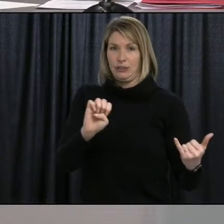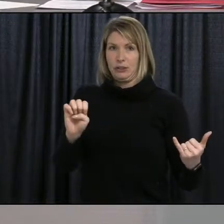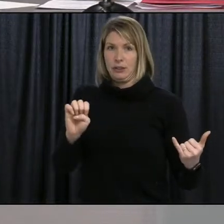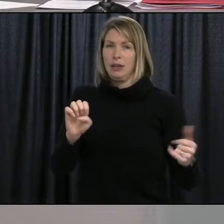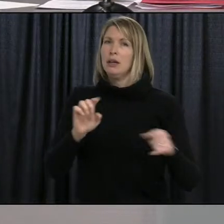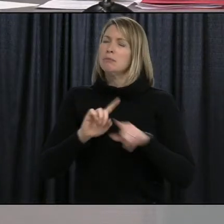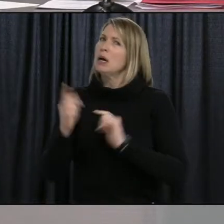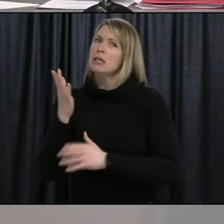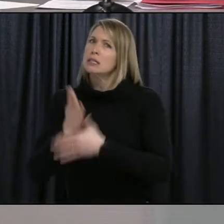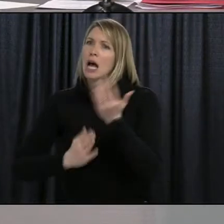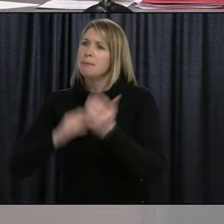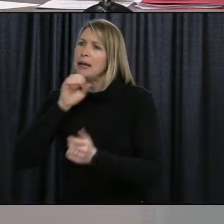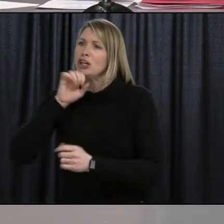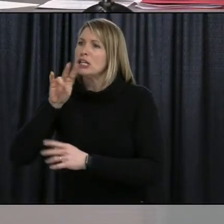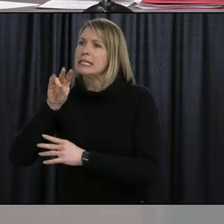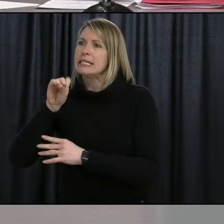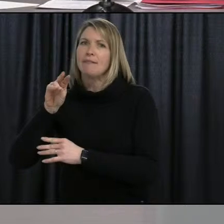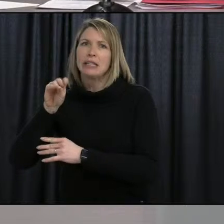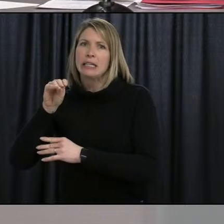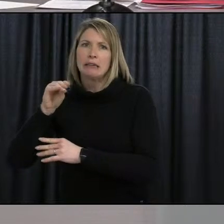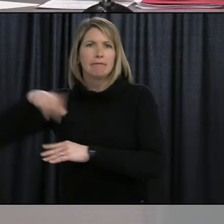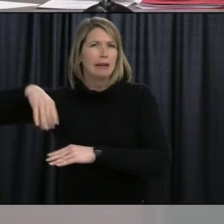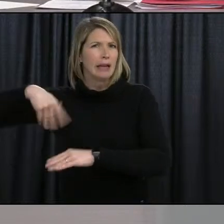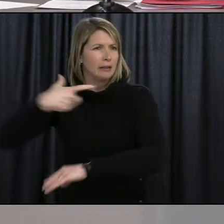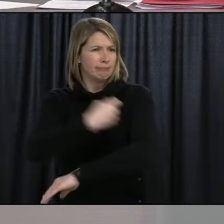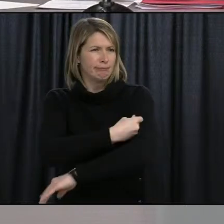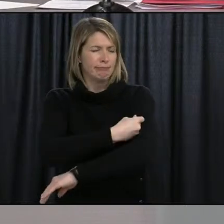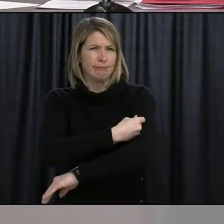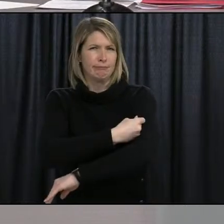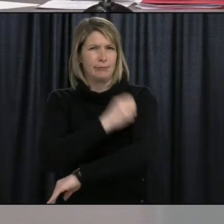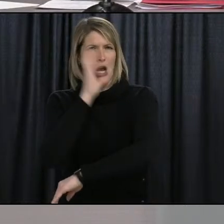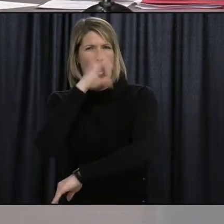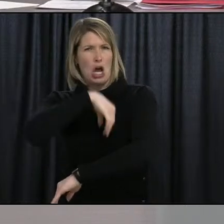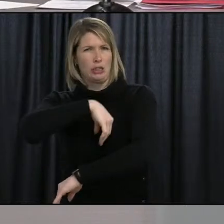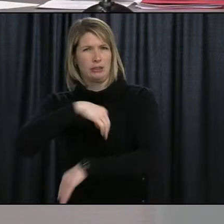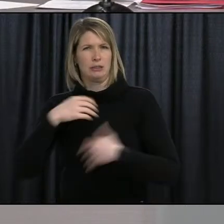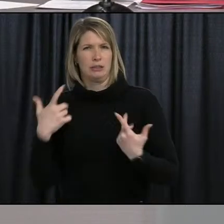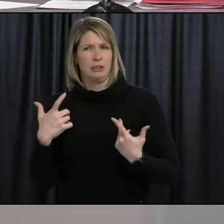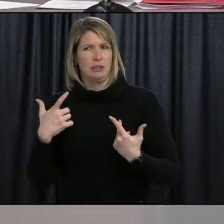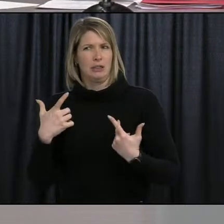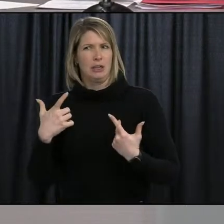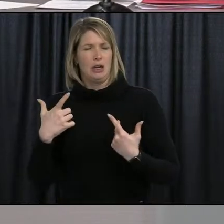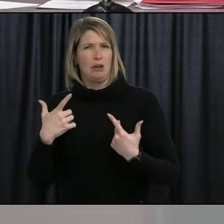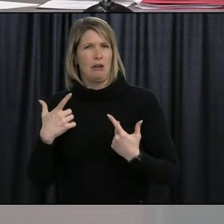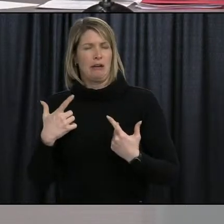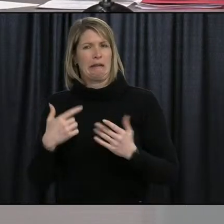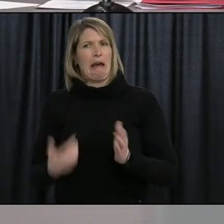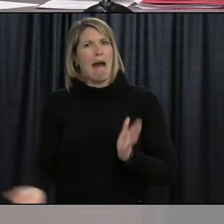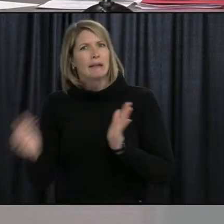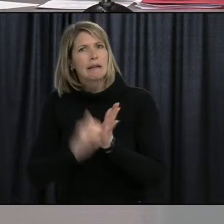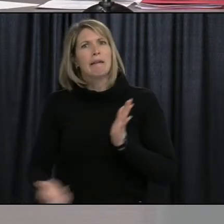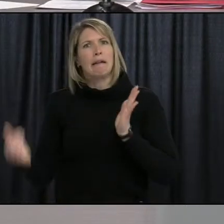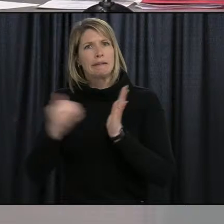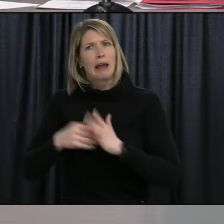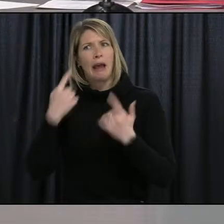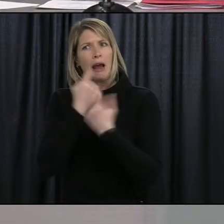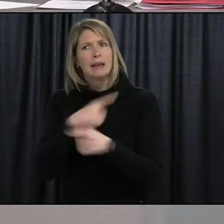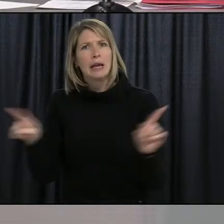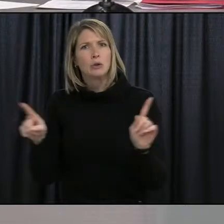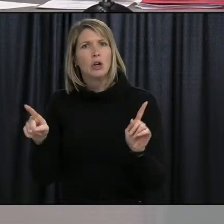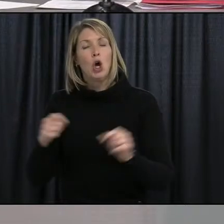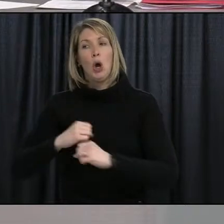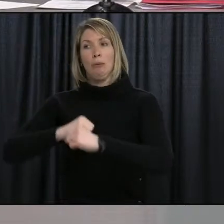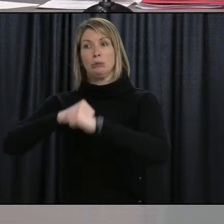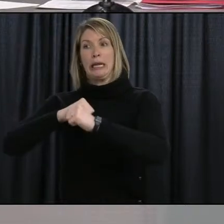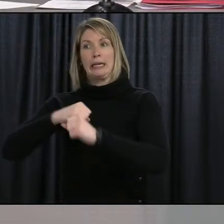not. It seems to me if the objective is to protect the most vulnerable, the people most at risk who could get really